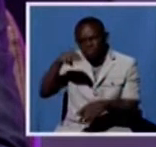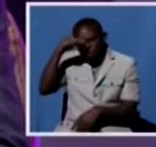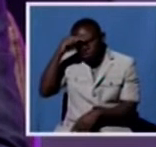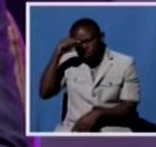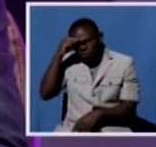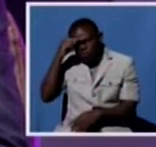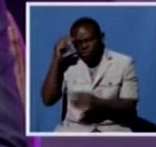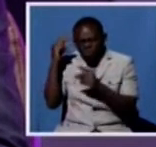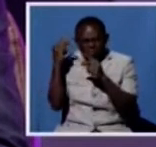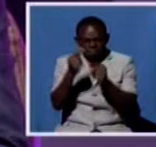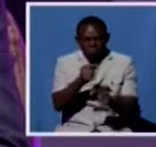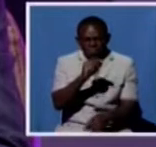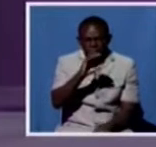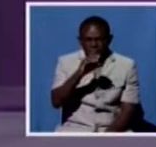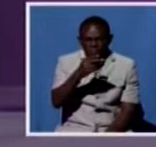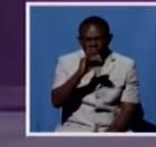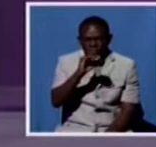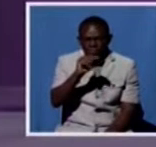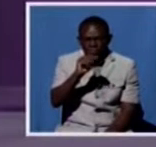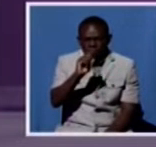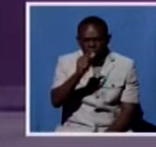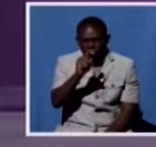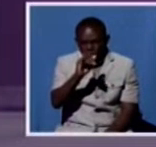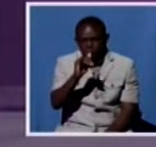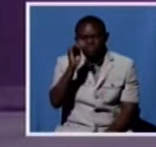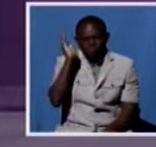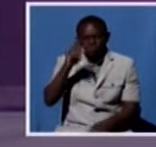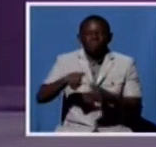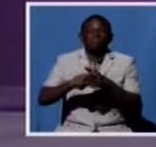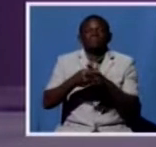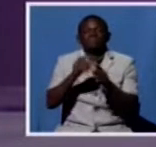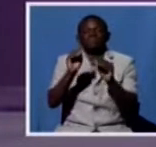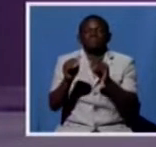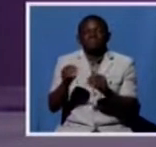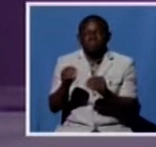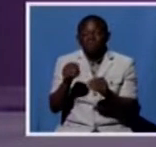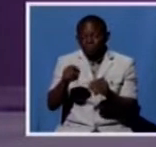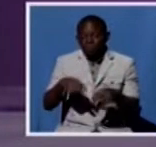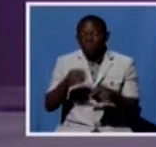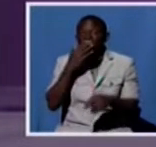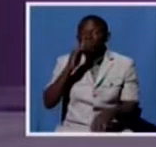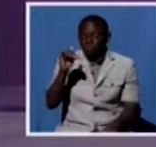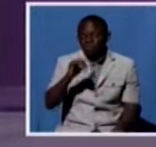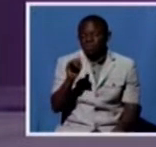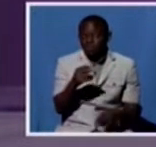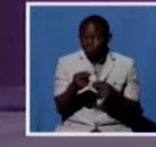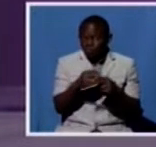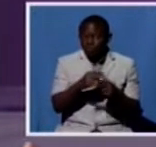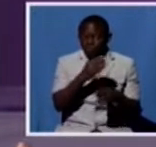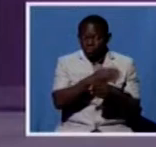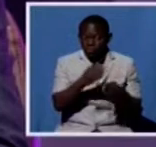Yesterday, the contract was signed. We know that that road is not in good condition. Very soon, you will see the contractor going on